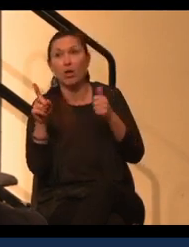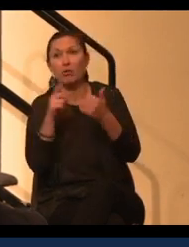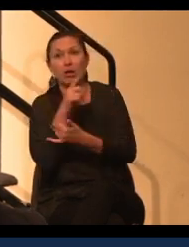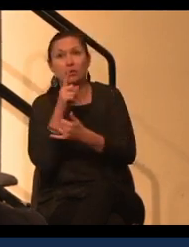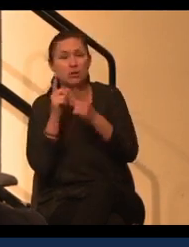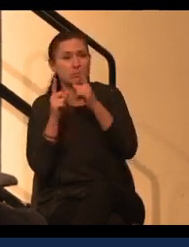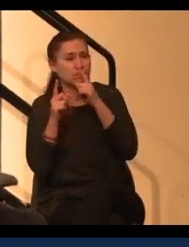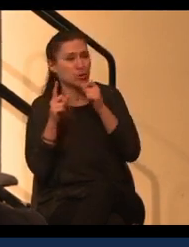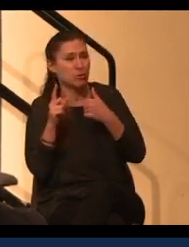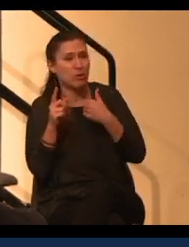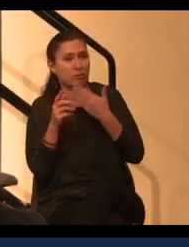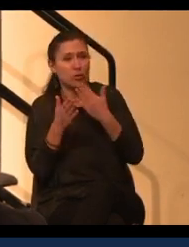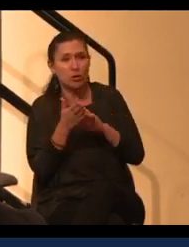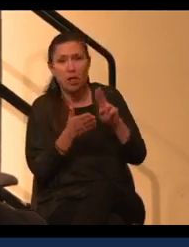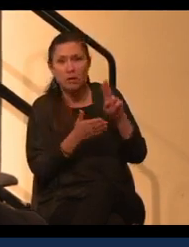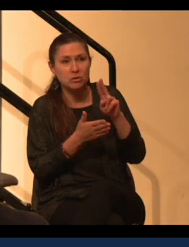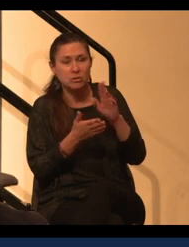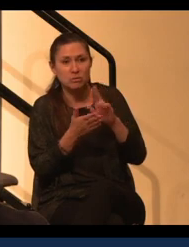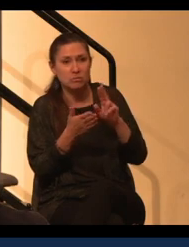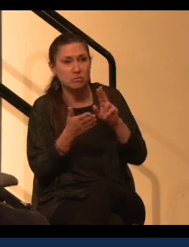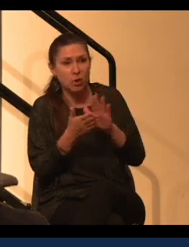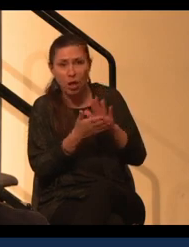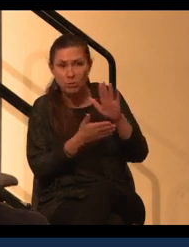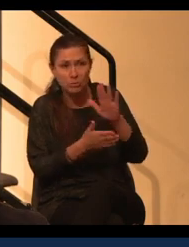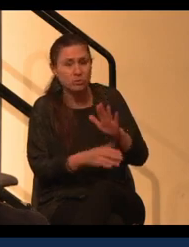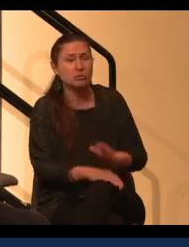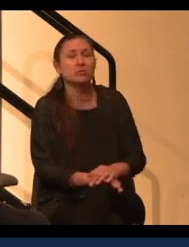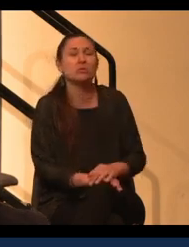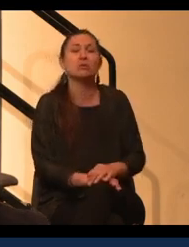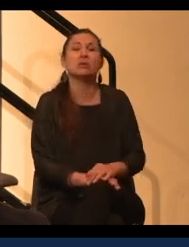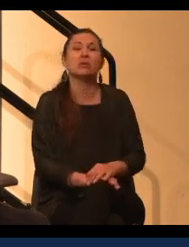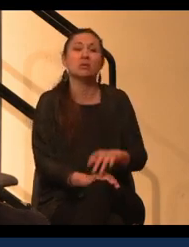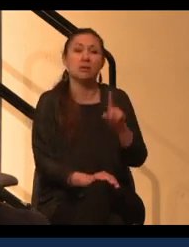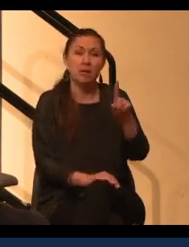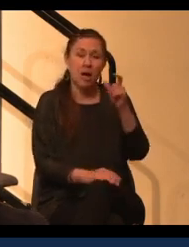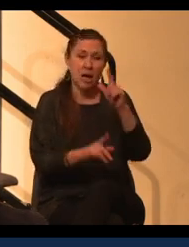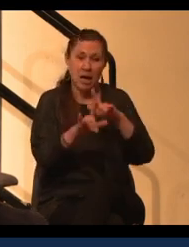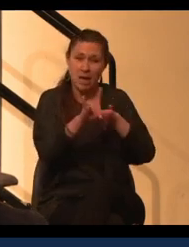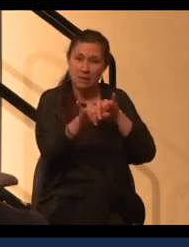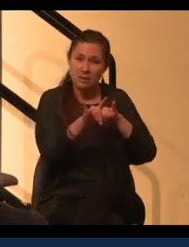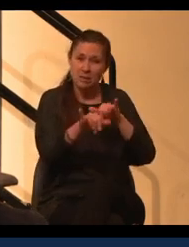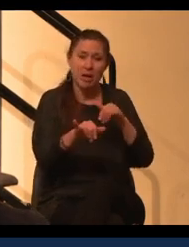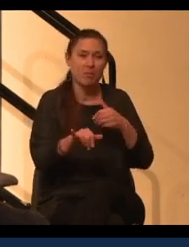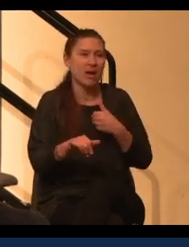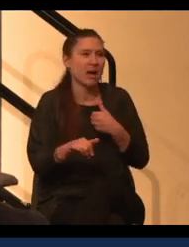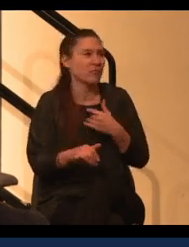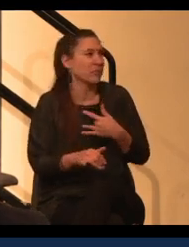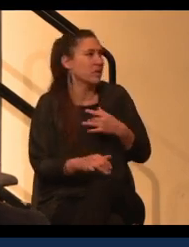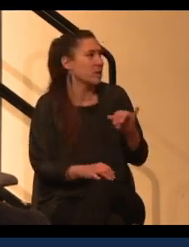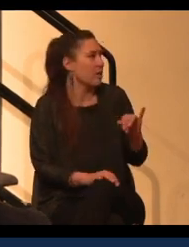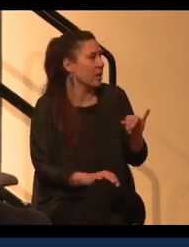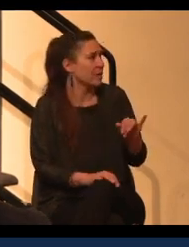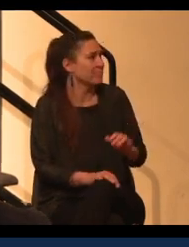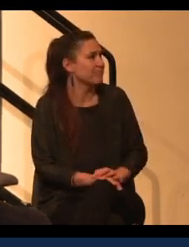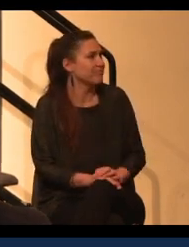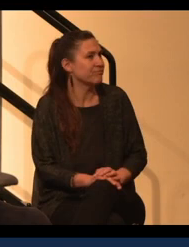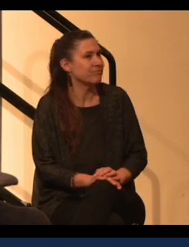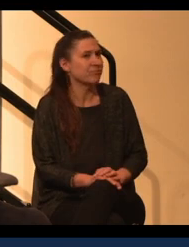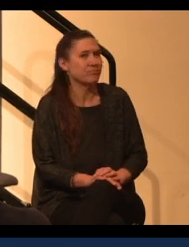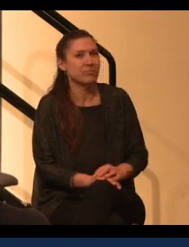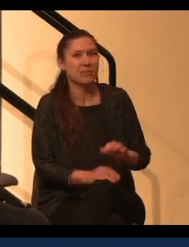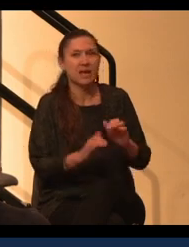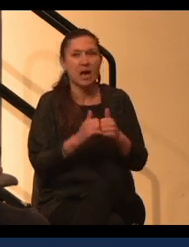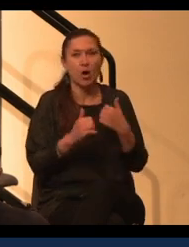good higher education systems. But also along with that comes a sense of ways that we may